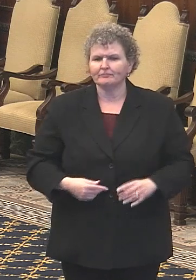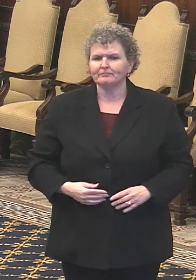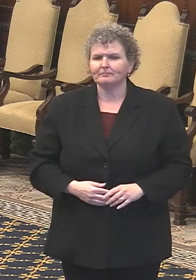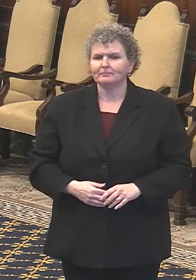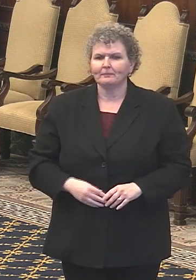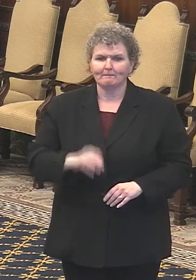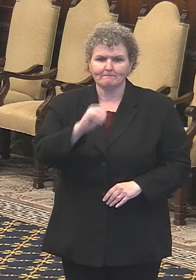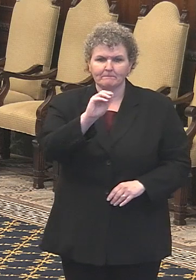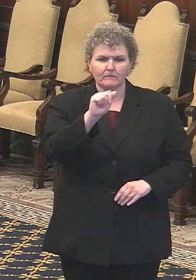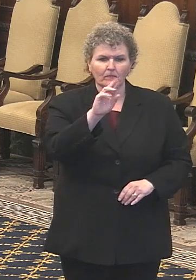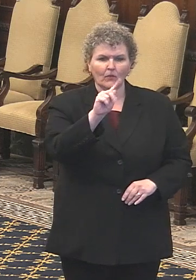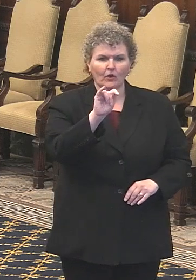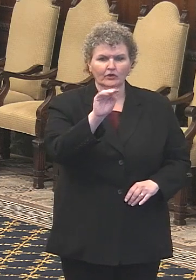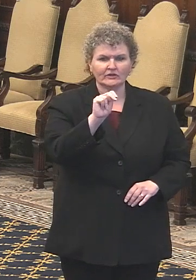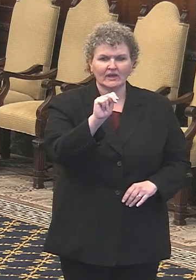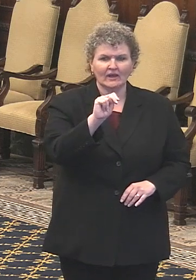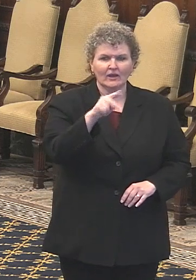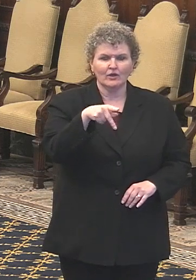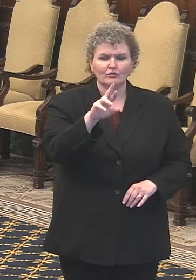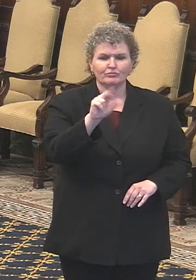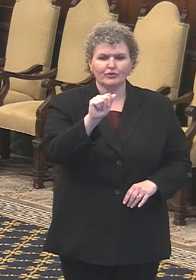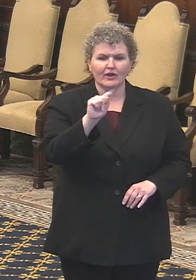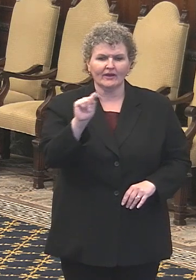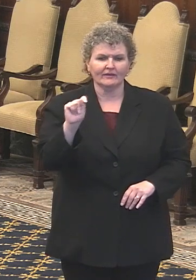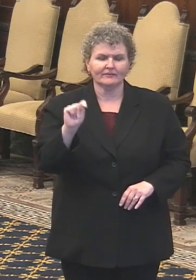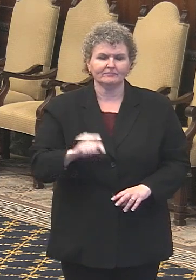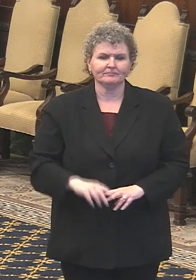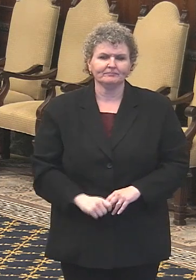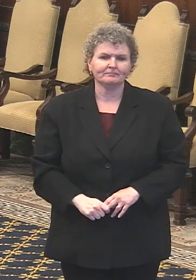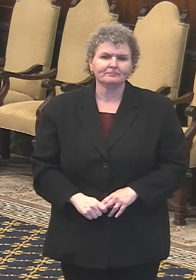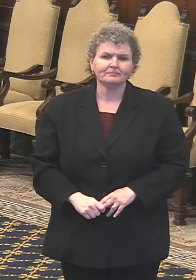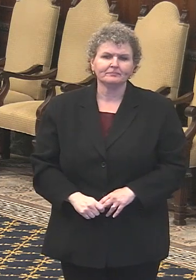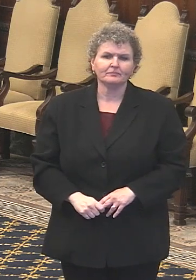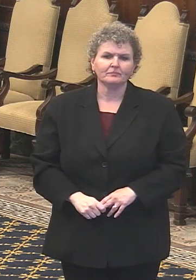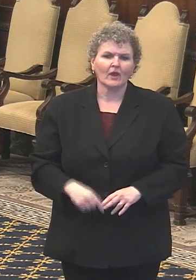Philly YBN. Hi, this is for